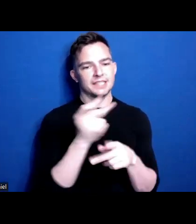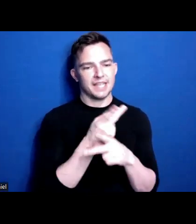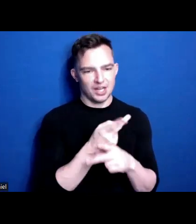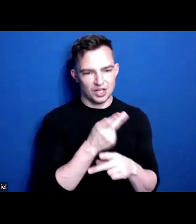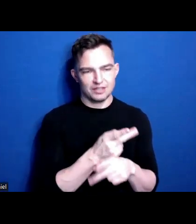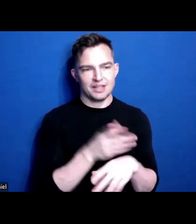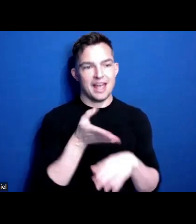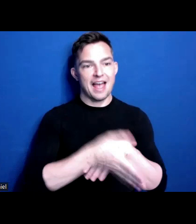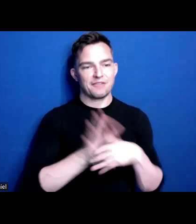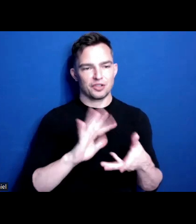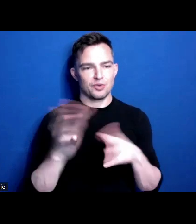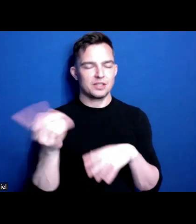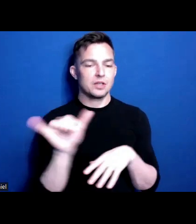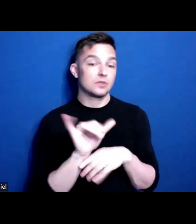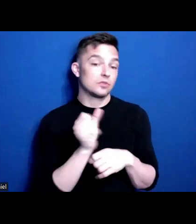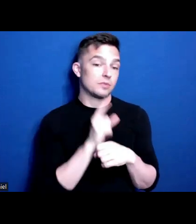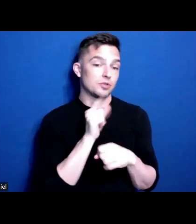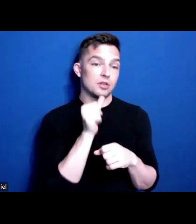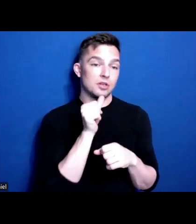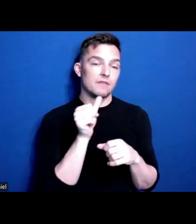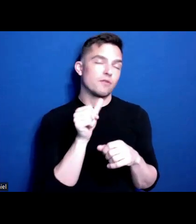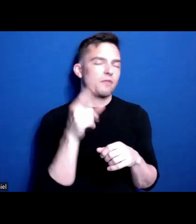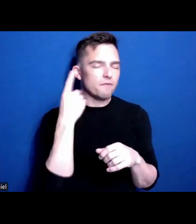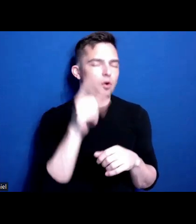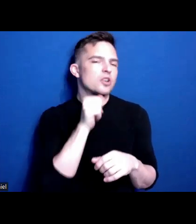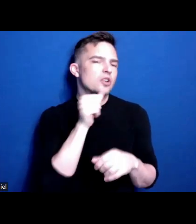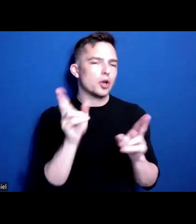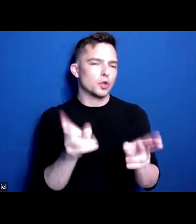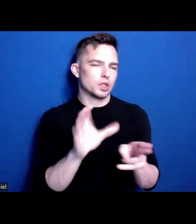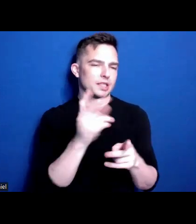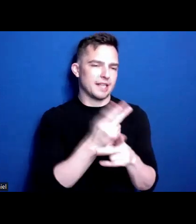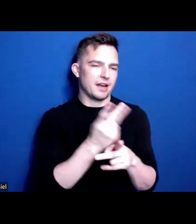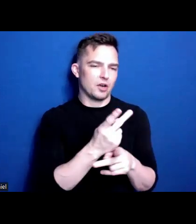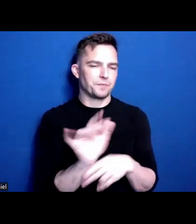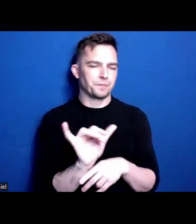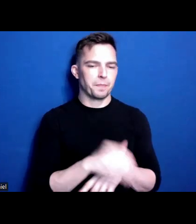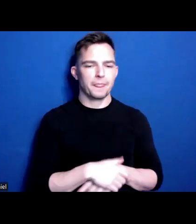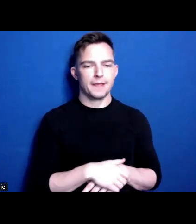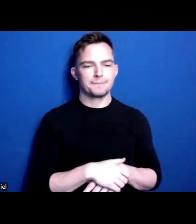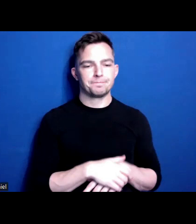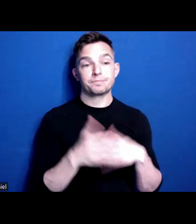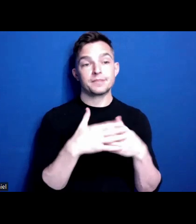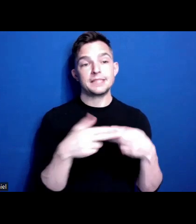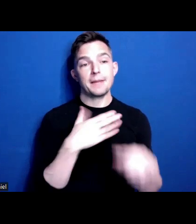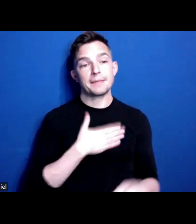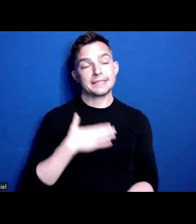crisis and to also meet non-urgent care. Next slide, please.